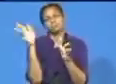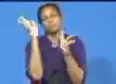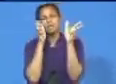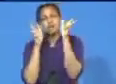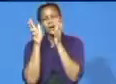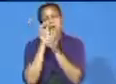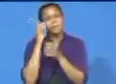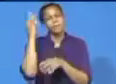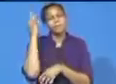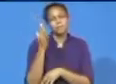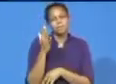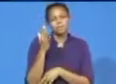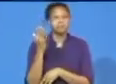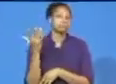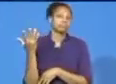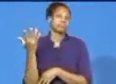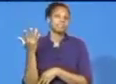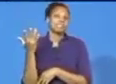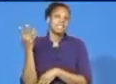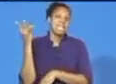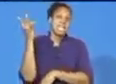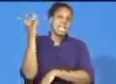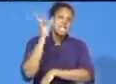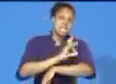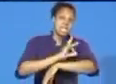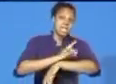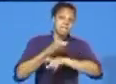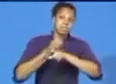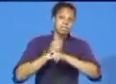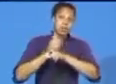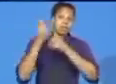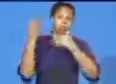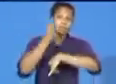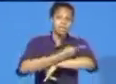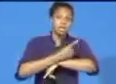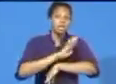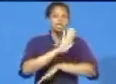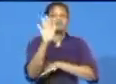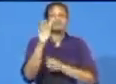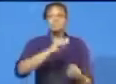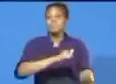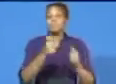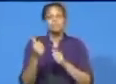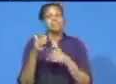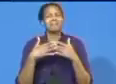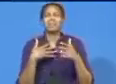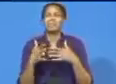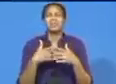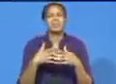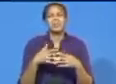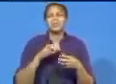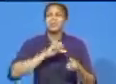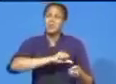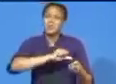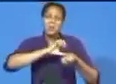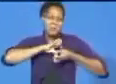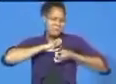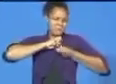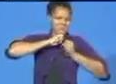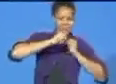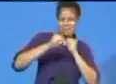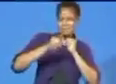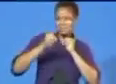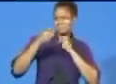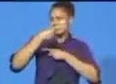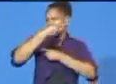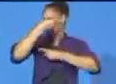Hear the preacher. 8 days from today is your baptism. I don't care how broken, how distant, how